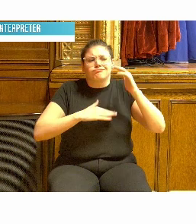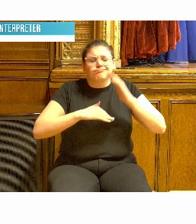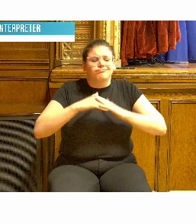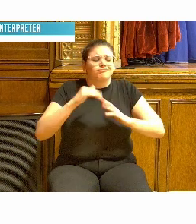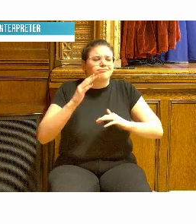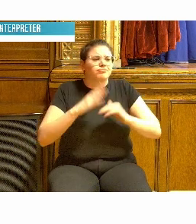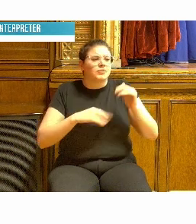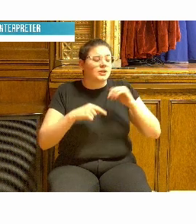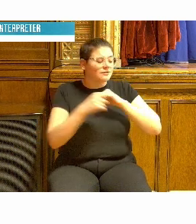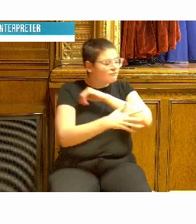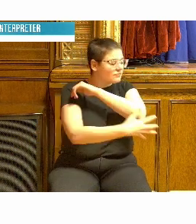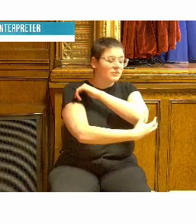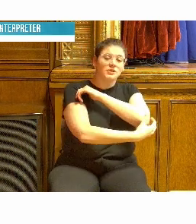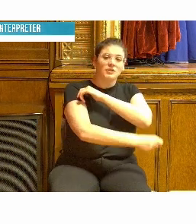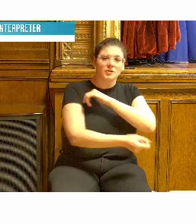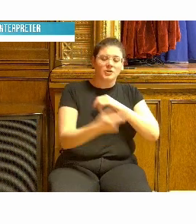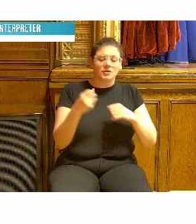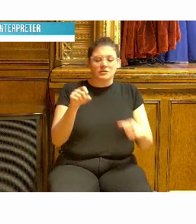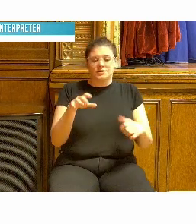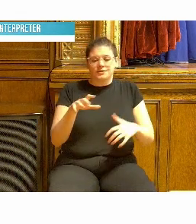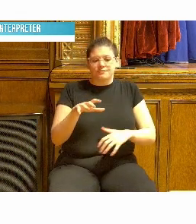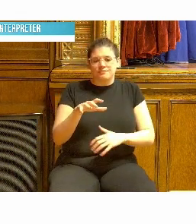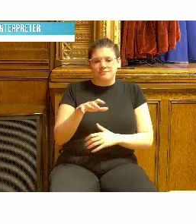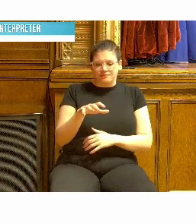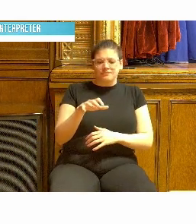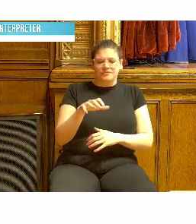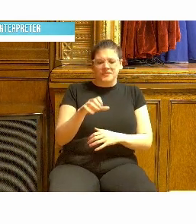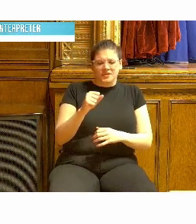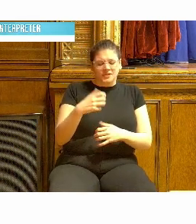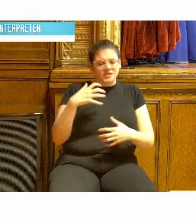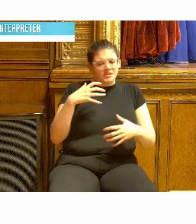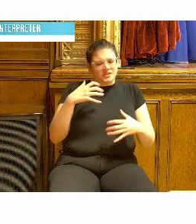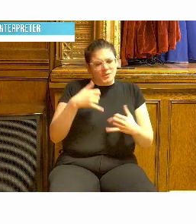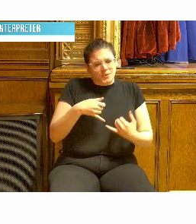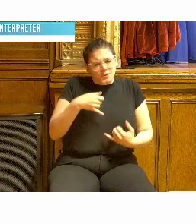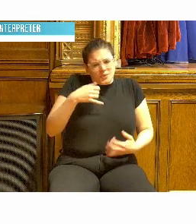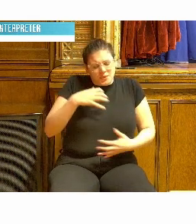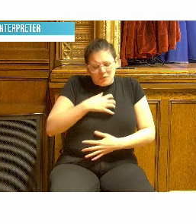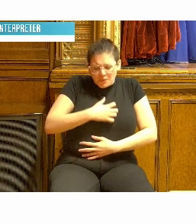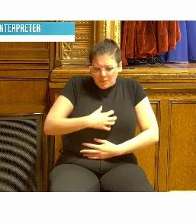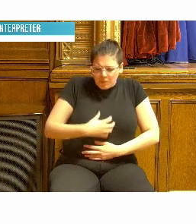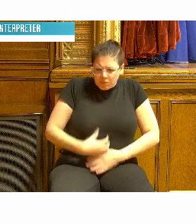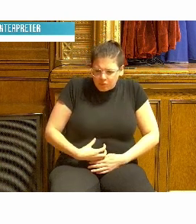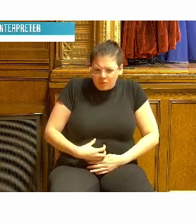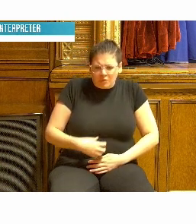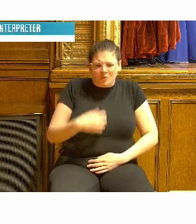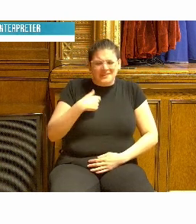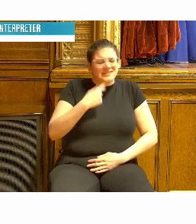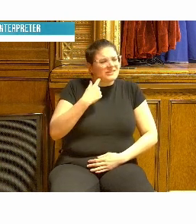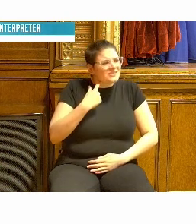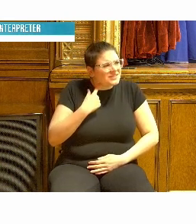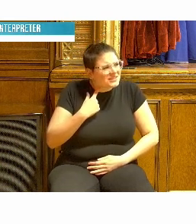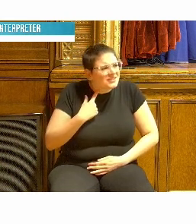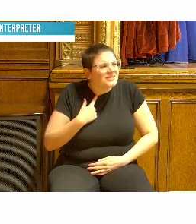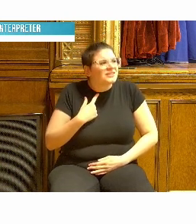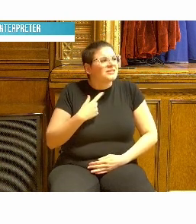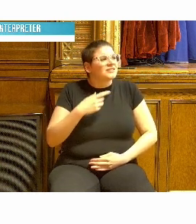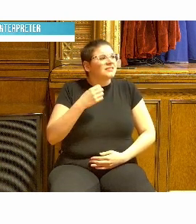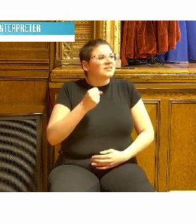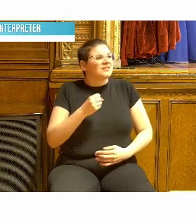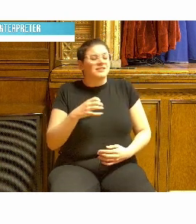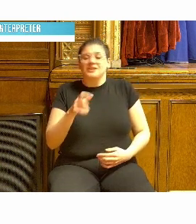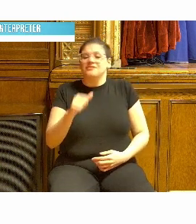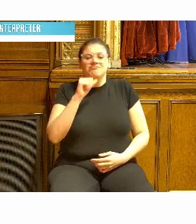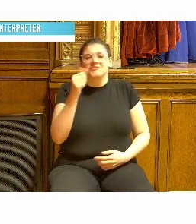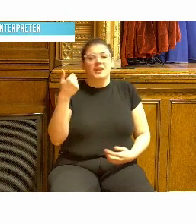poor are gonna be so downtrodden and so ragged and so hungry and so thirsty that they're not gonna have anything